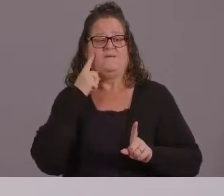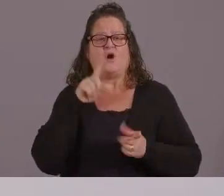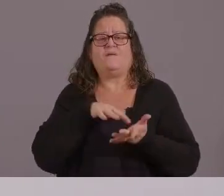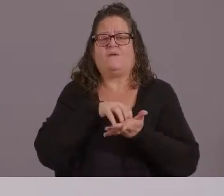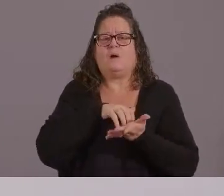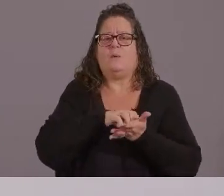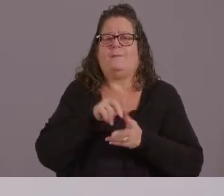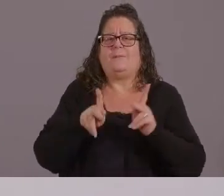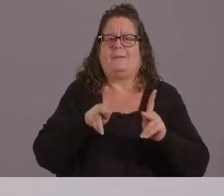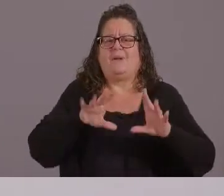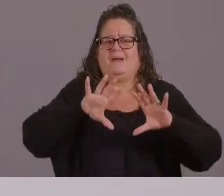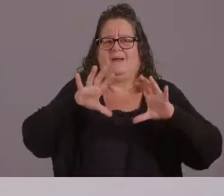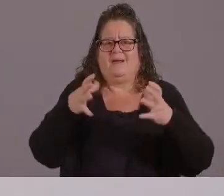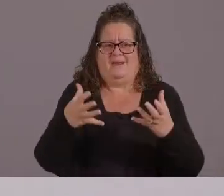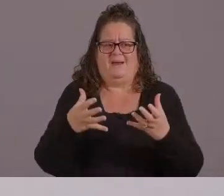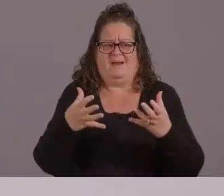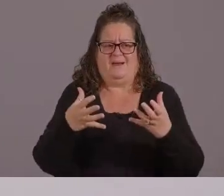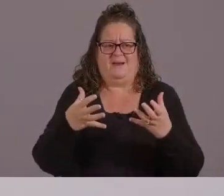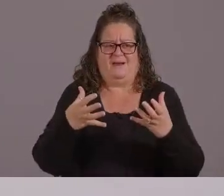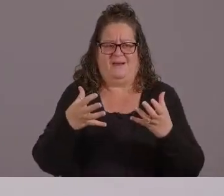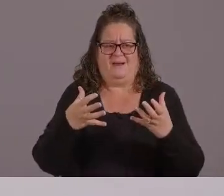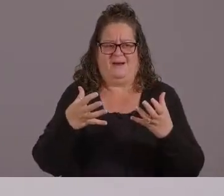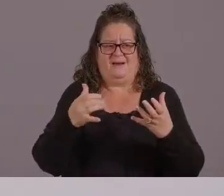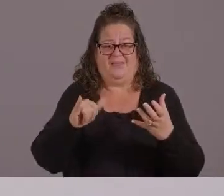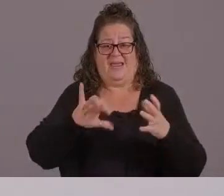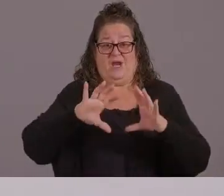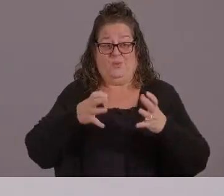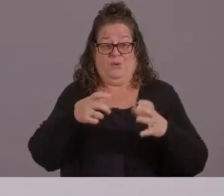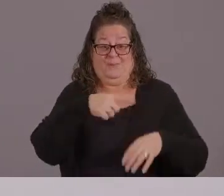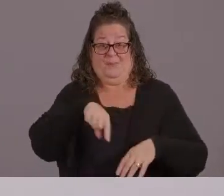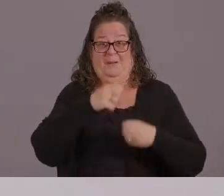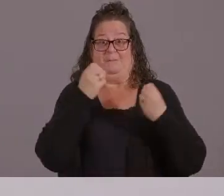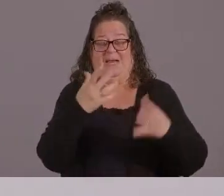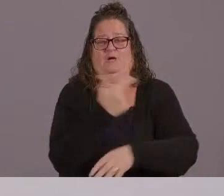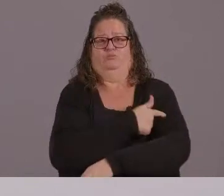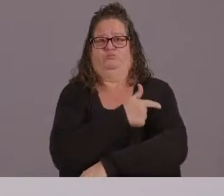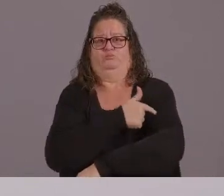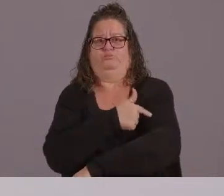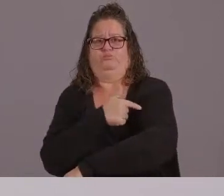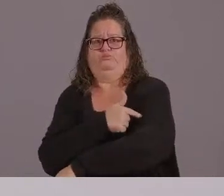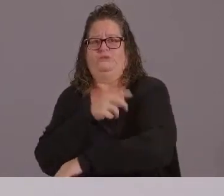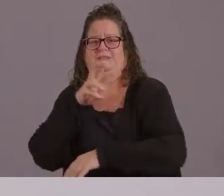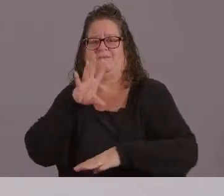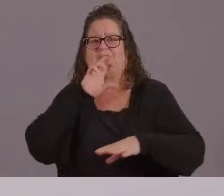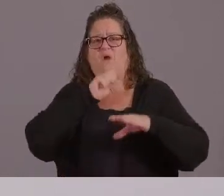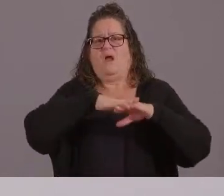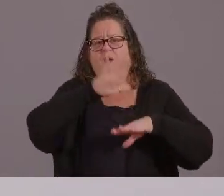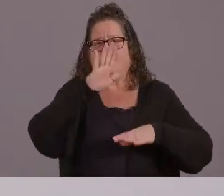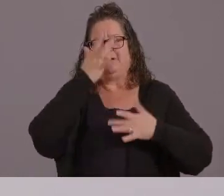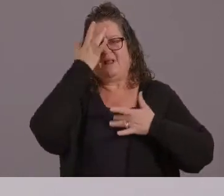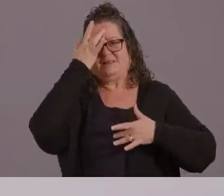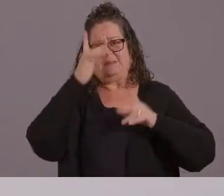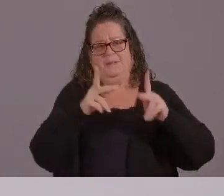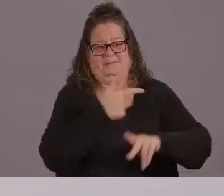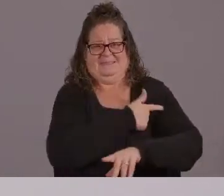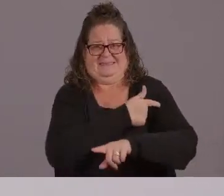The severe outcomes are really what we're trying to prevent, those hospitalizations and those deaths. And so